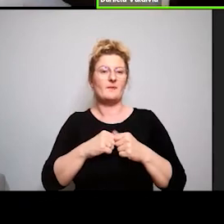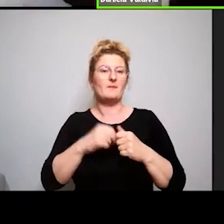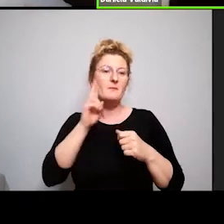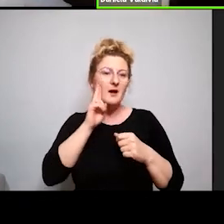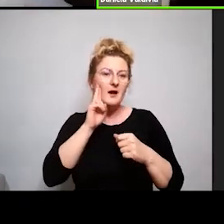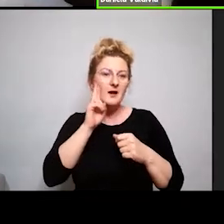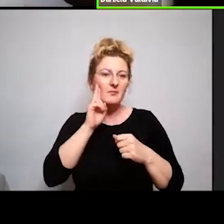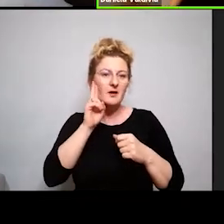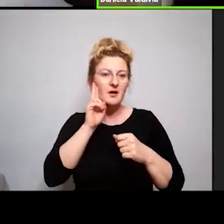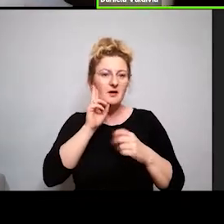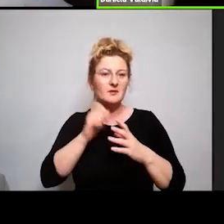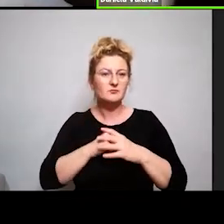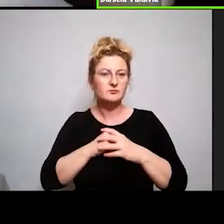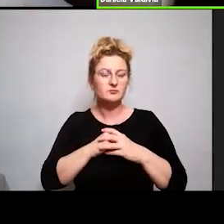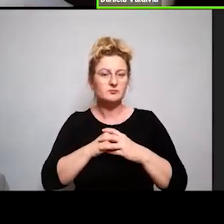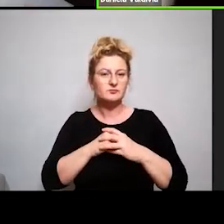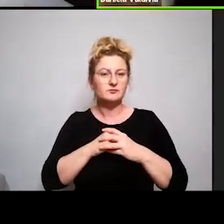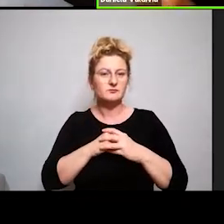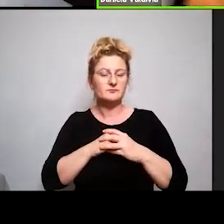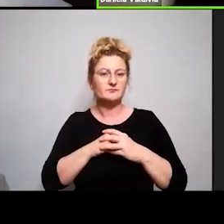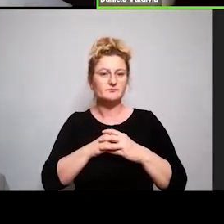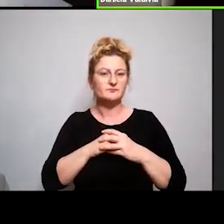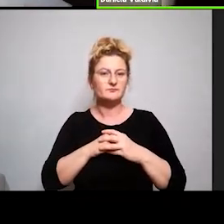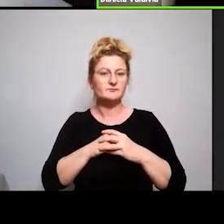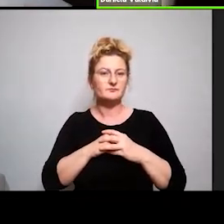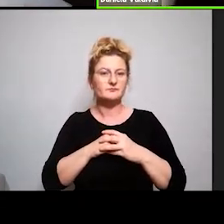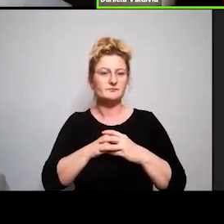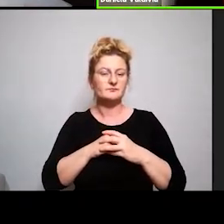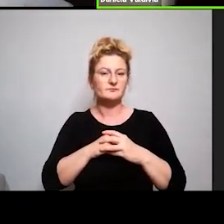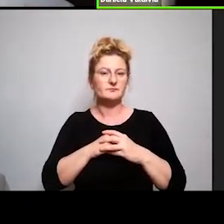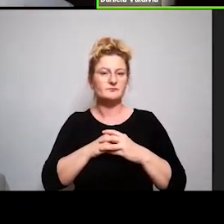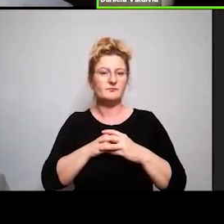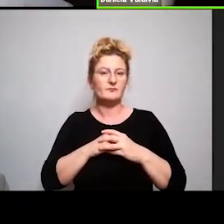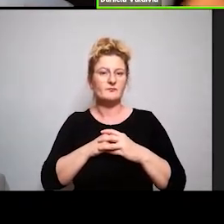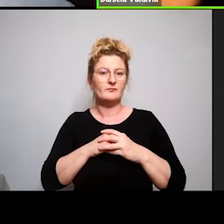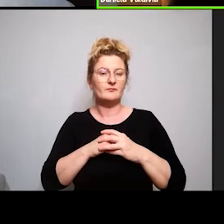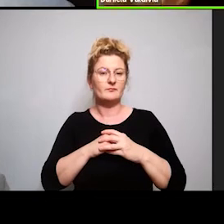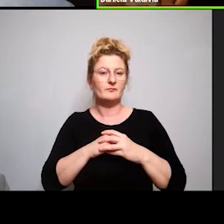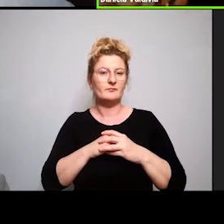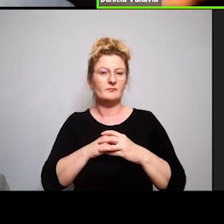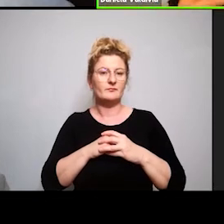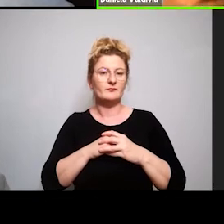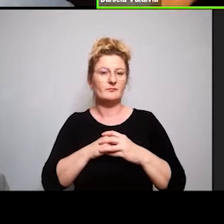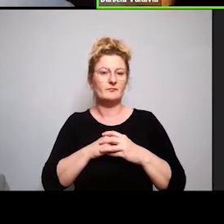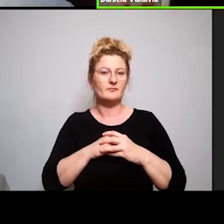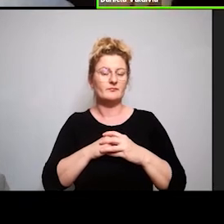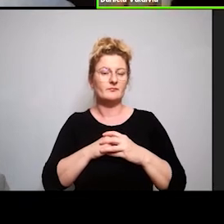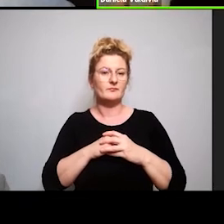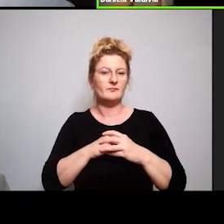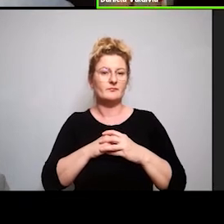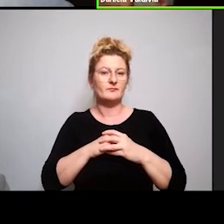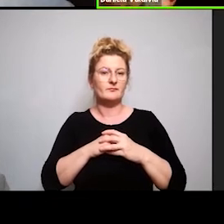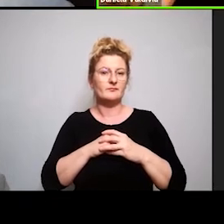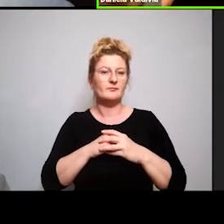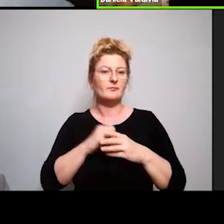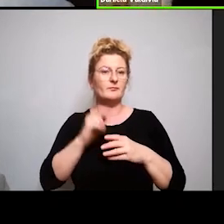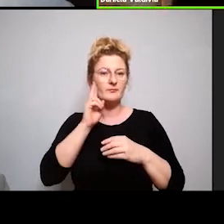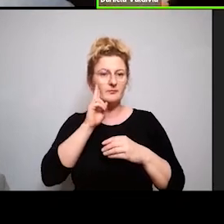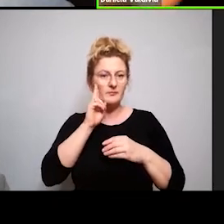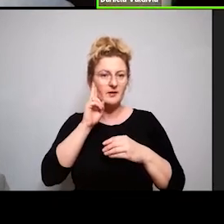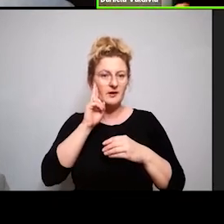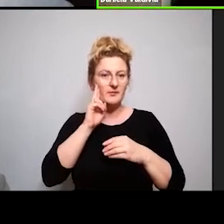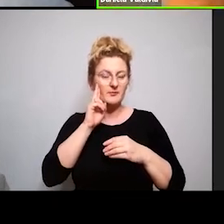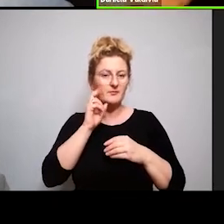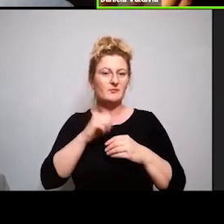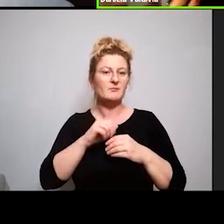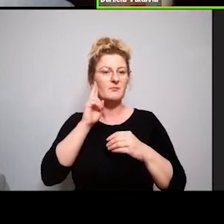things differently. So it's important to have both, to have this nice diversity of opinions. So